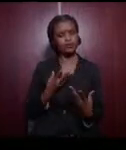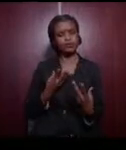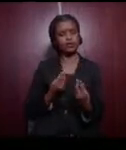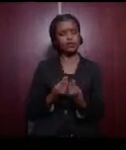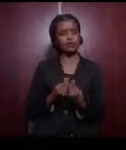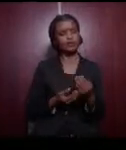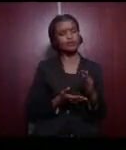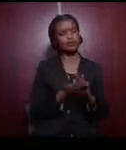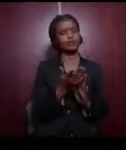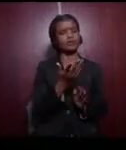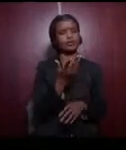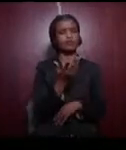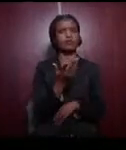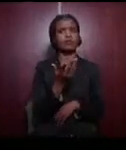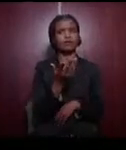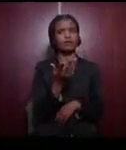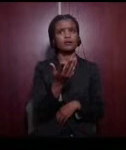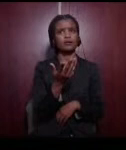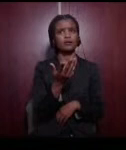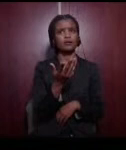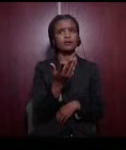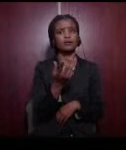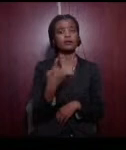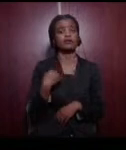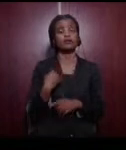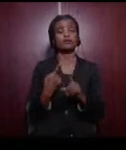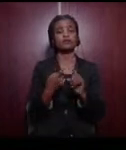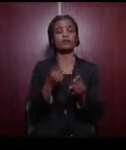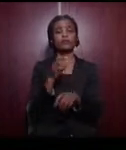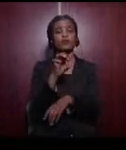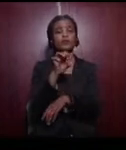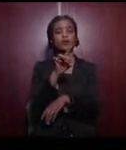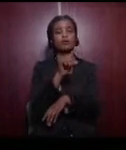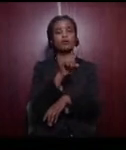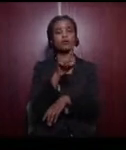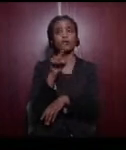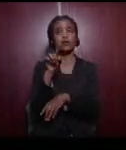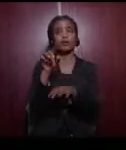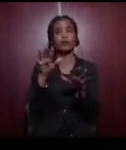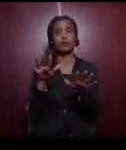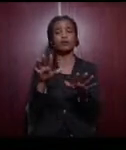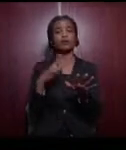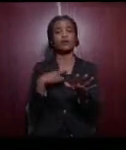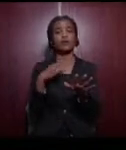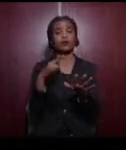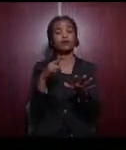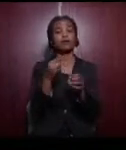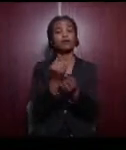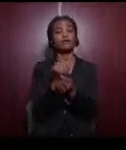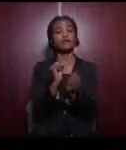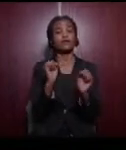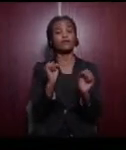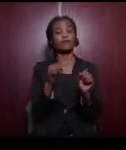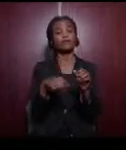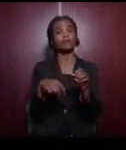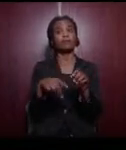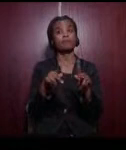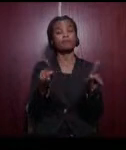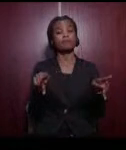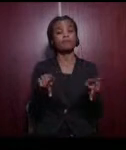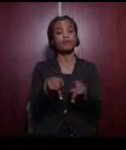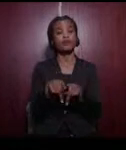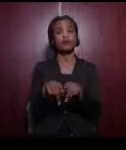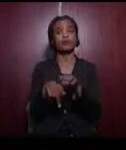With the hard legislature, I was happy because of one of the good year we brought legislature go Daveland, go from primary school. We are who we